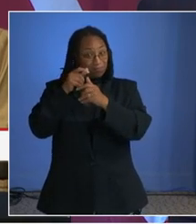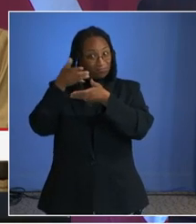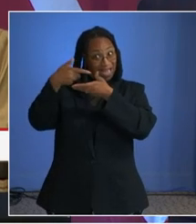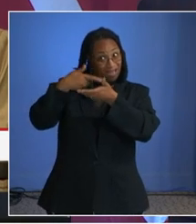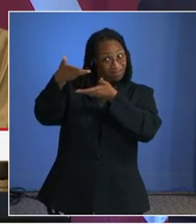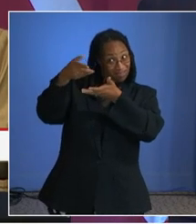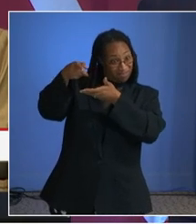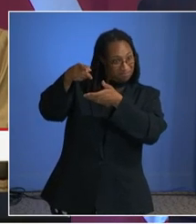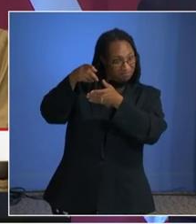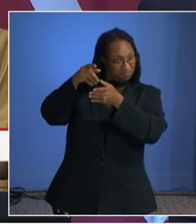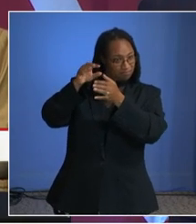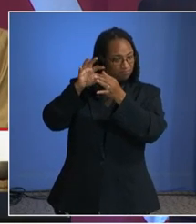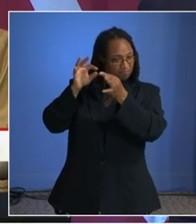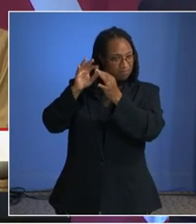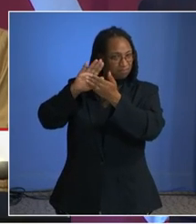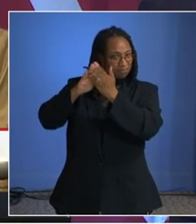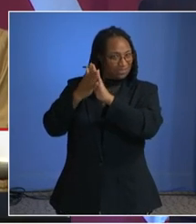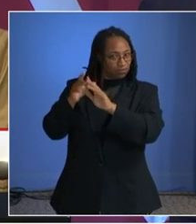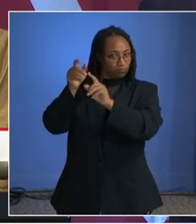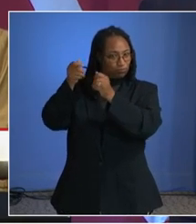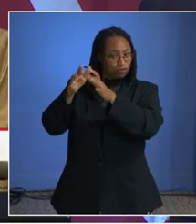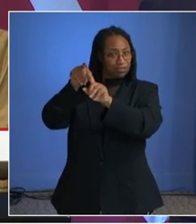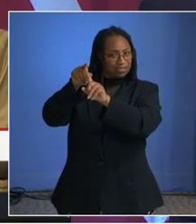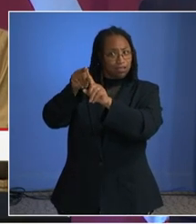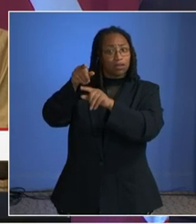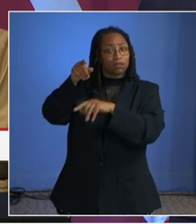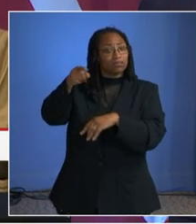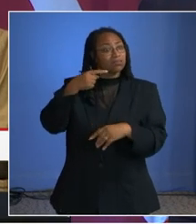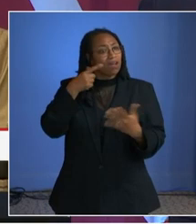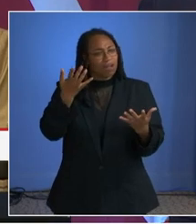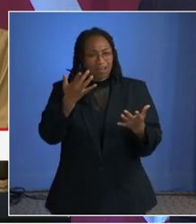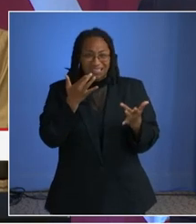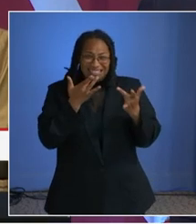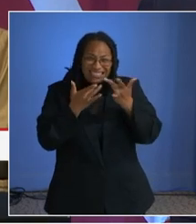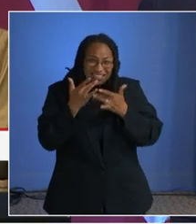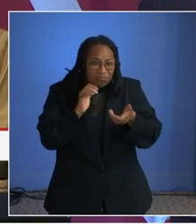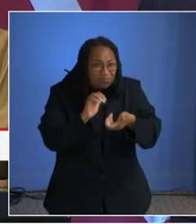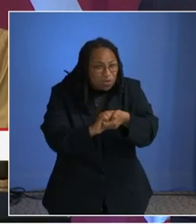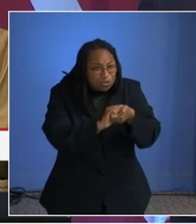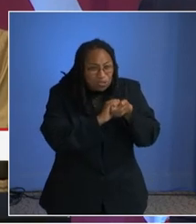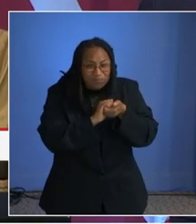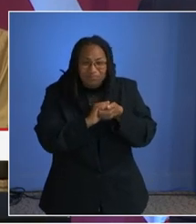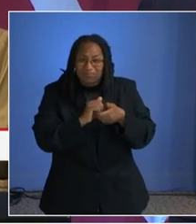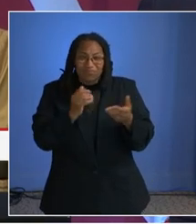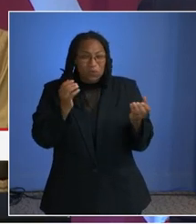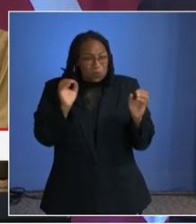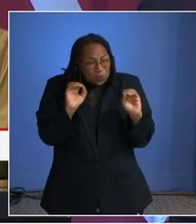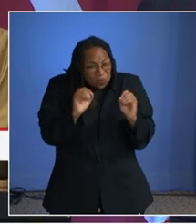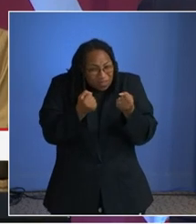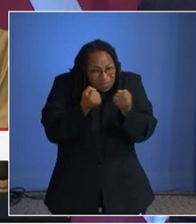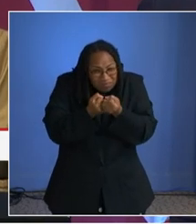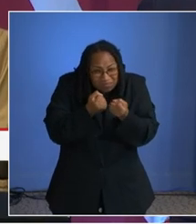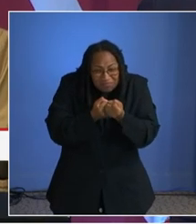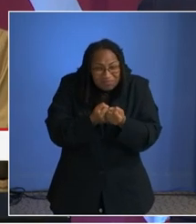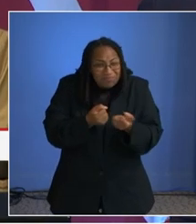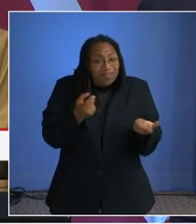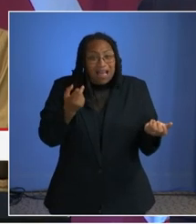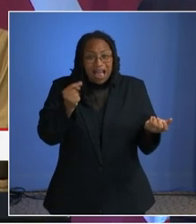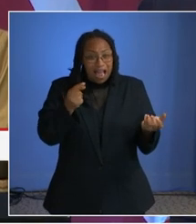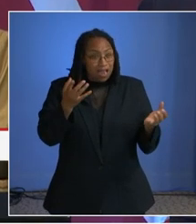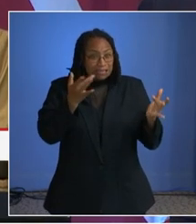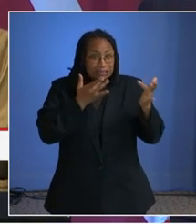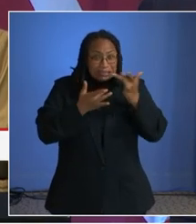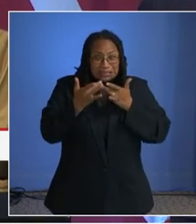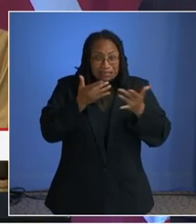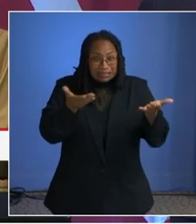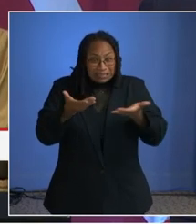I was wondering, do you have any hiring incentives or priorities on that? Civic organizations, faith-based organizations,